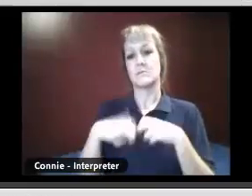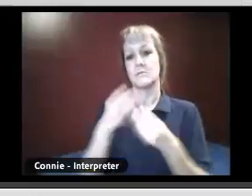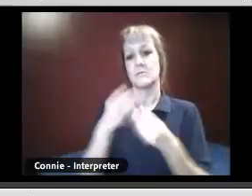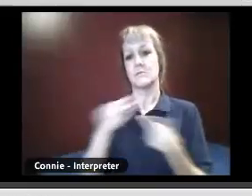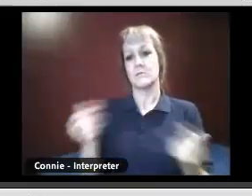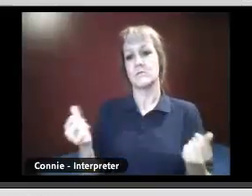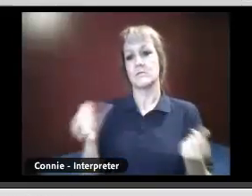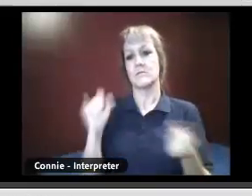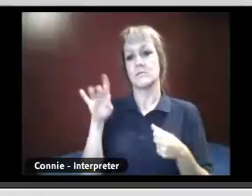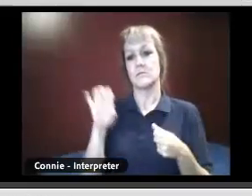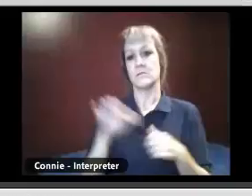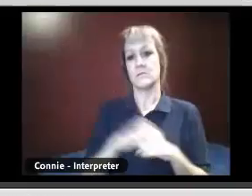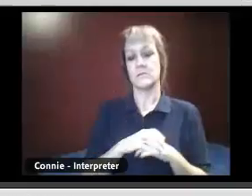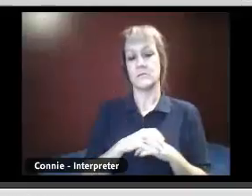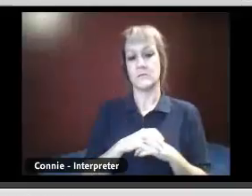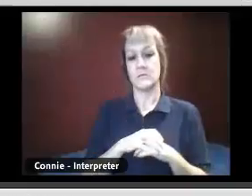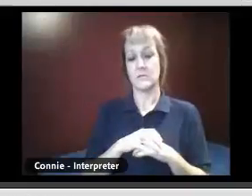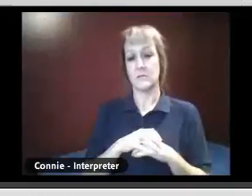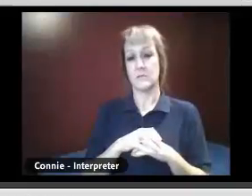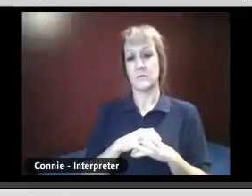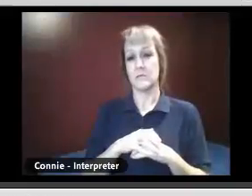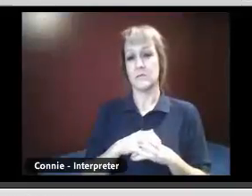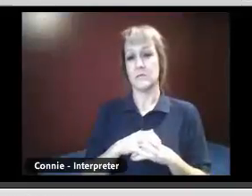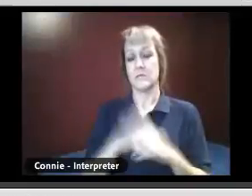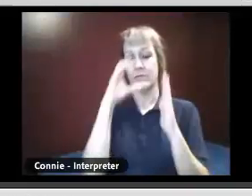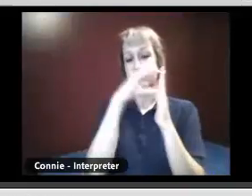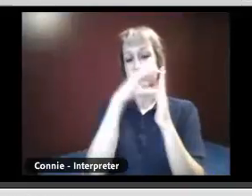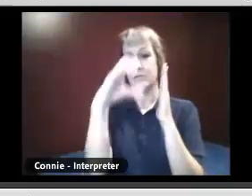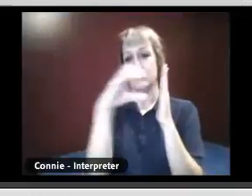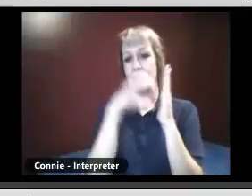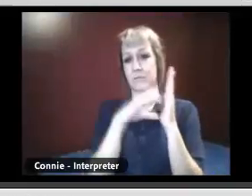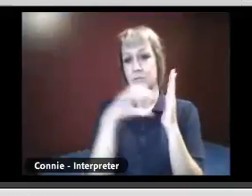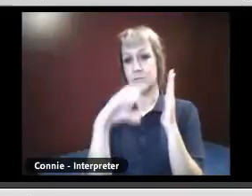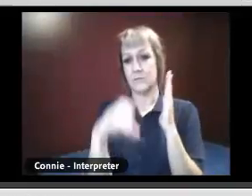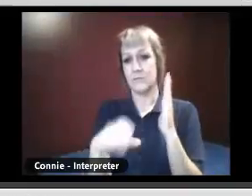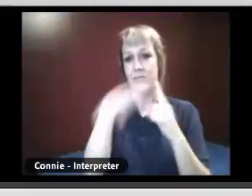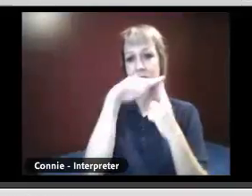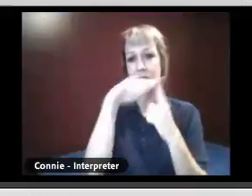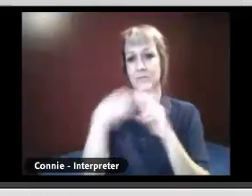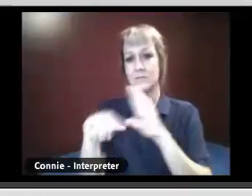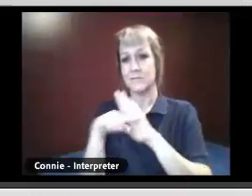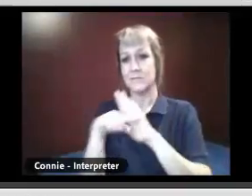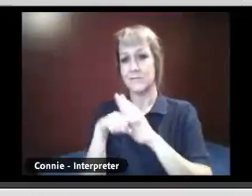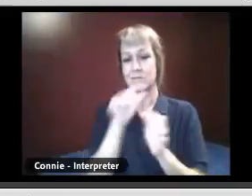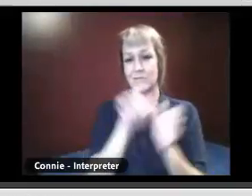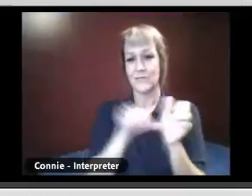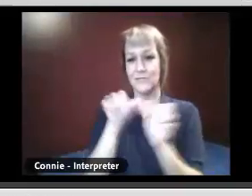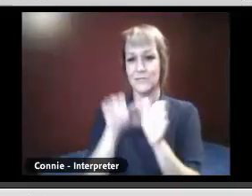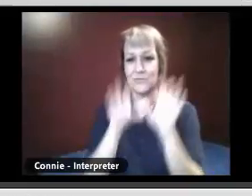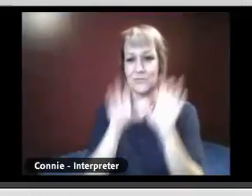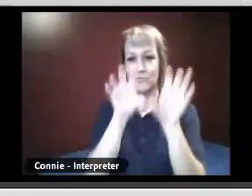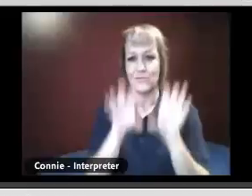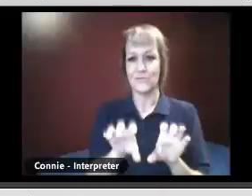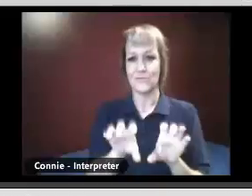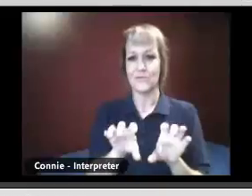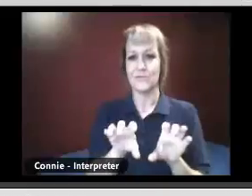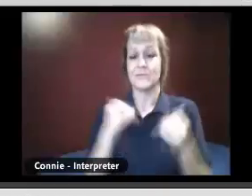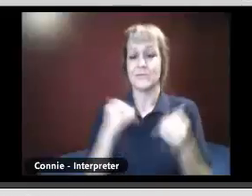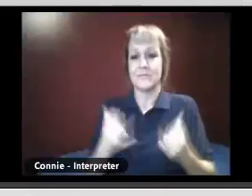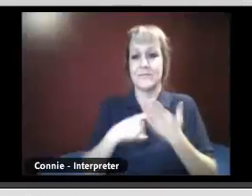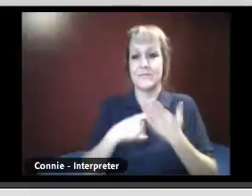So, on the spectrum here, right, there are advantages and disadvantages to each of them, and that's what we're going to work our way through now. So